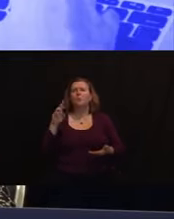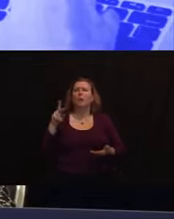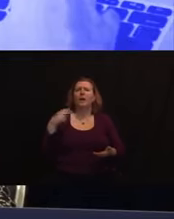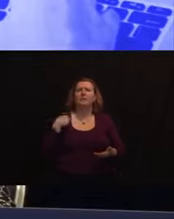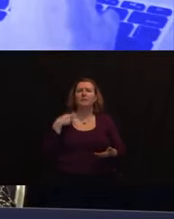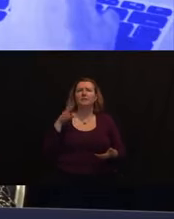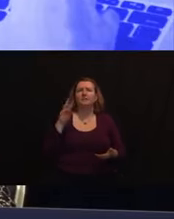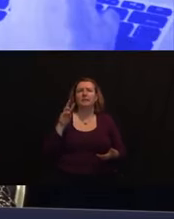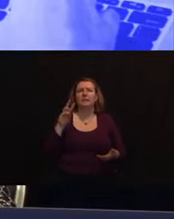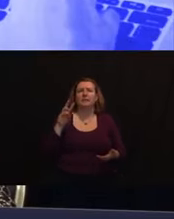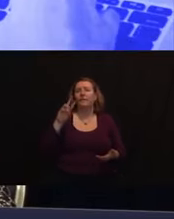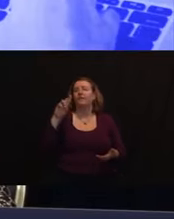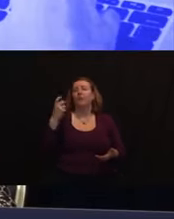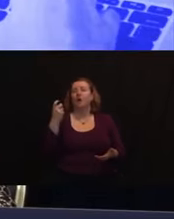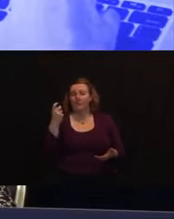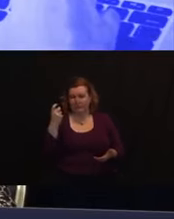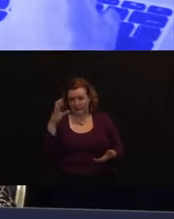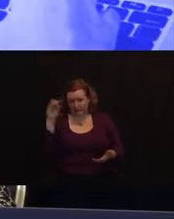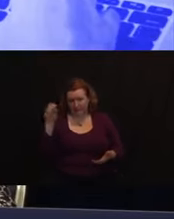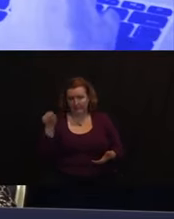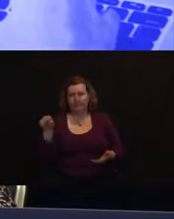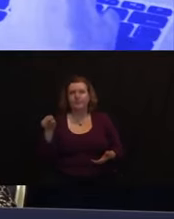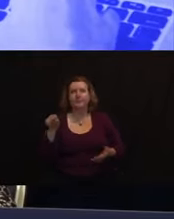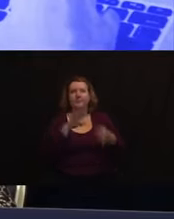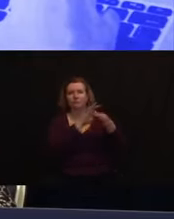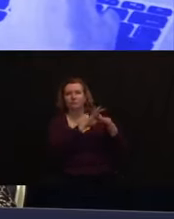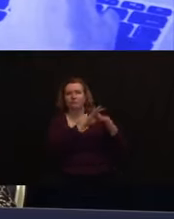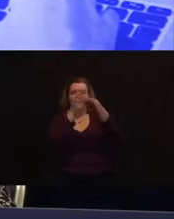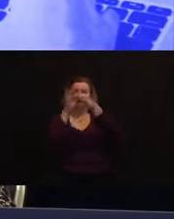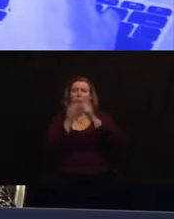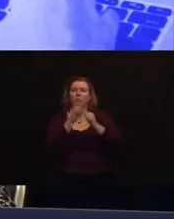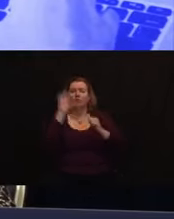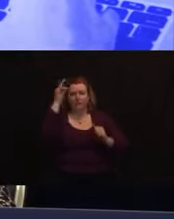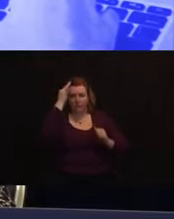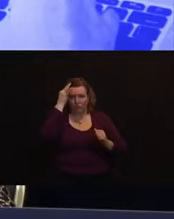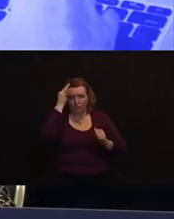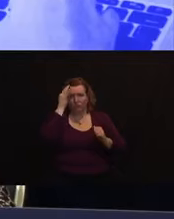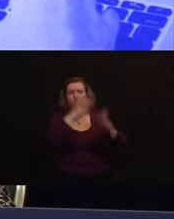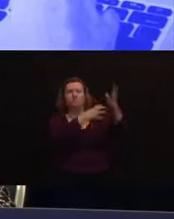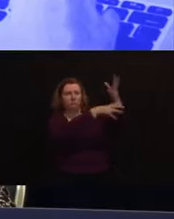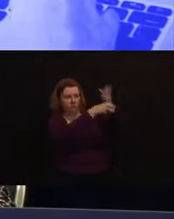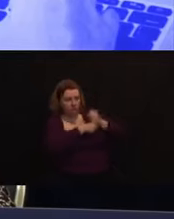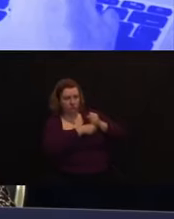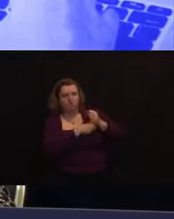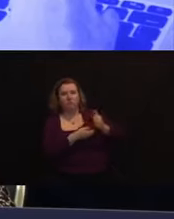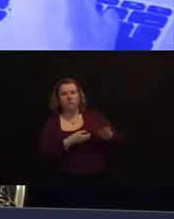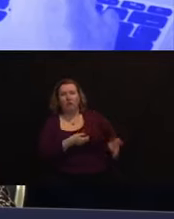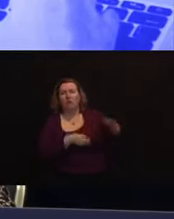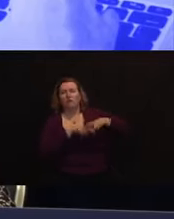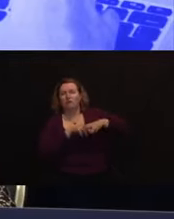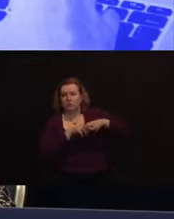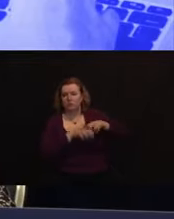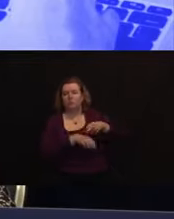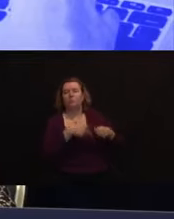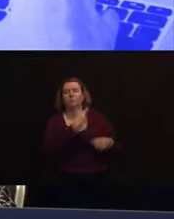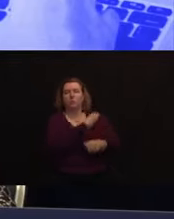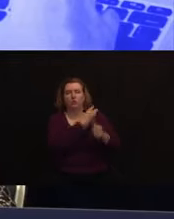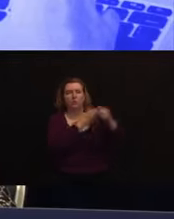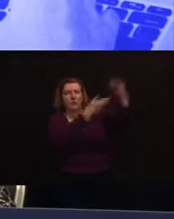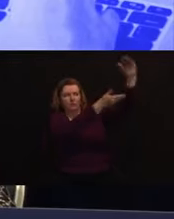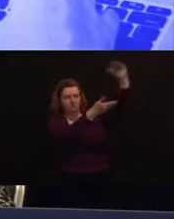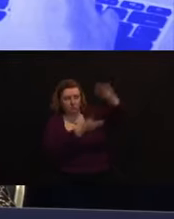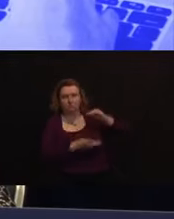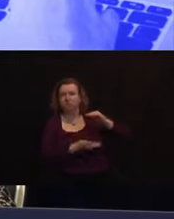Retail Pharmacy Partnership, receiving additional doses of vaccine from the feds. To